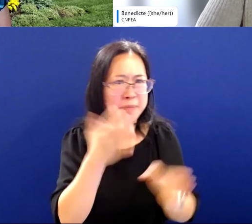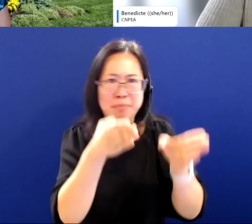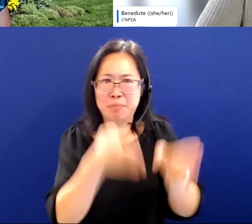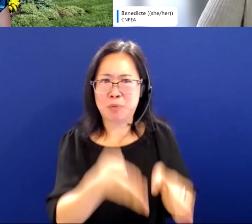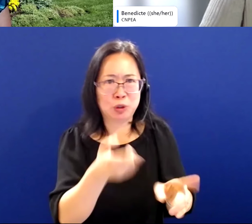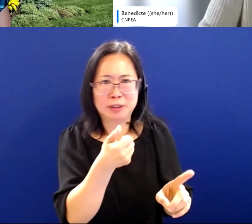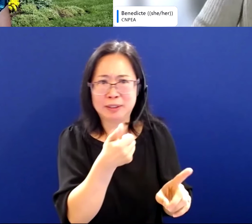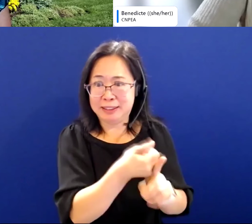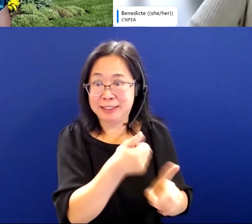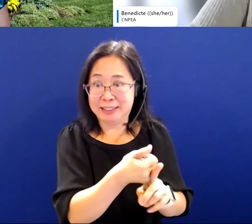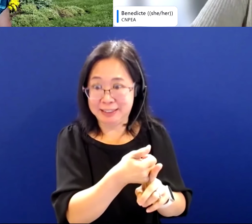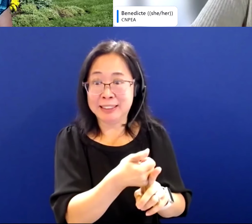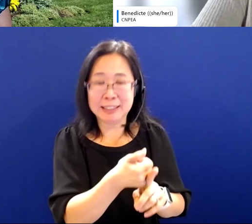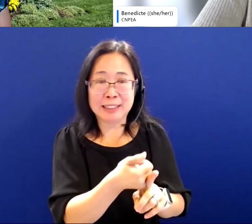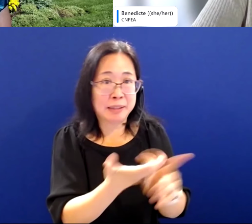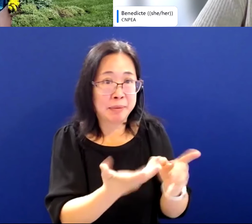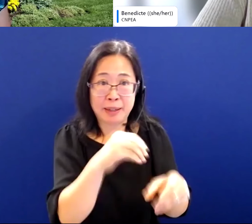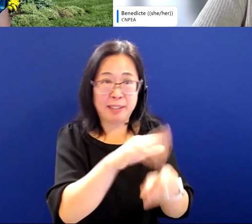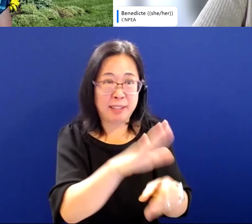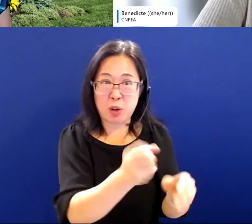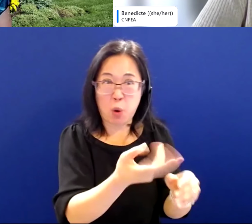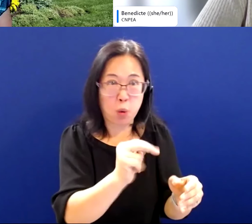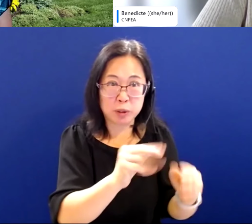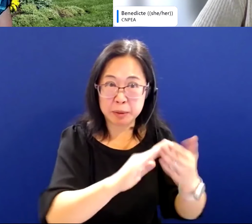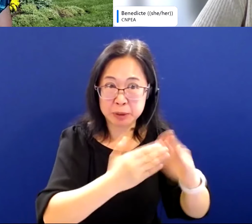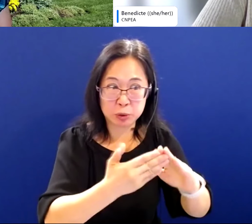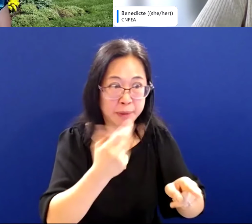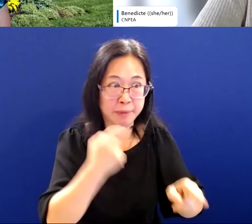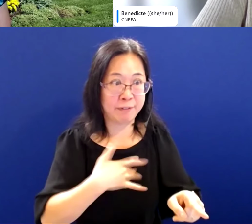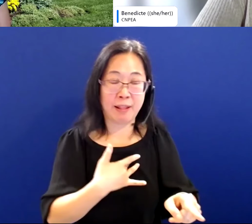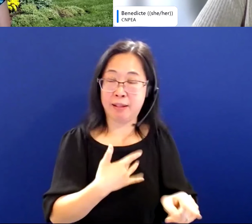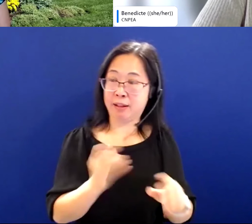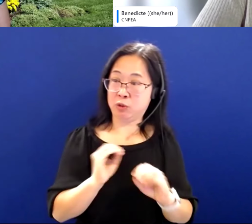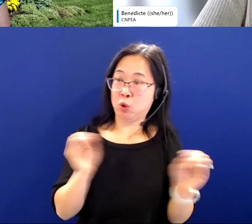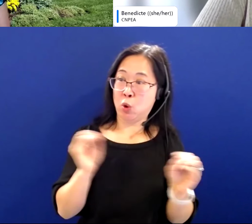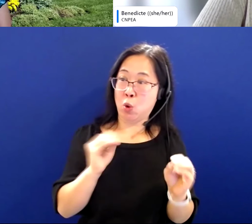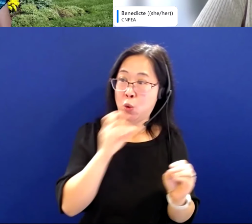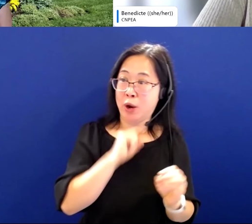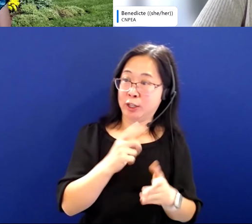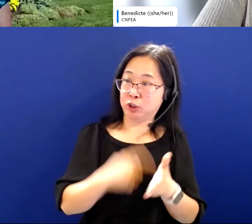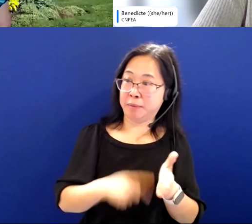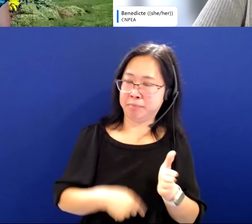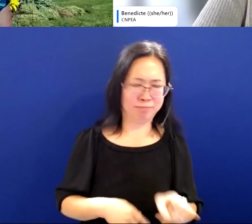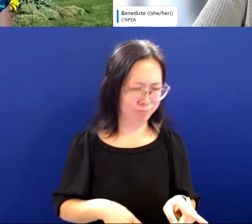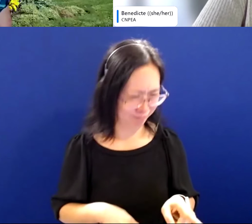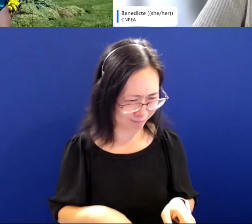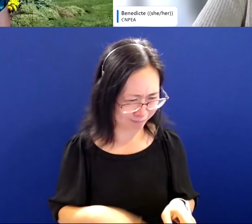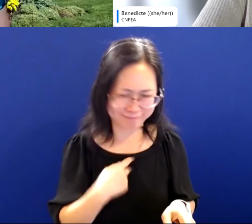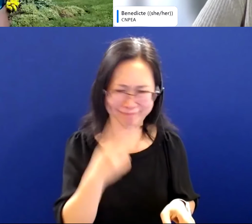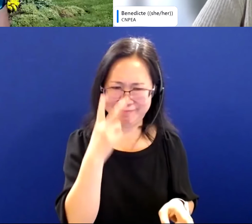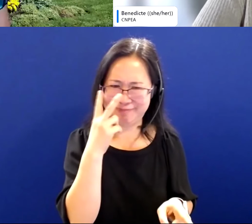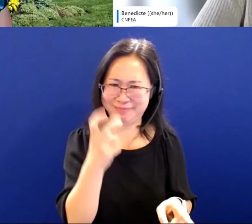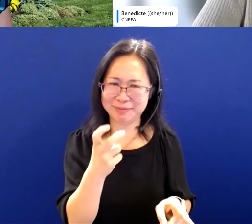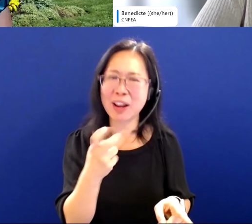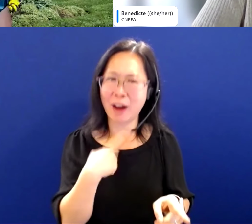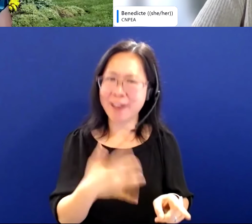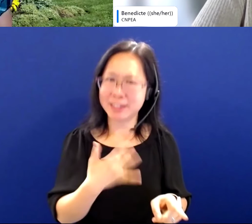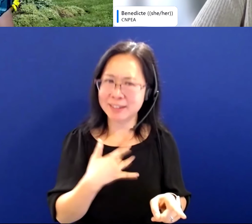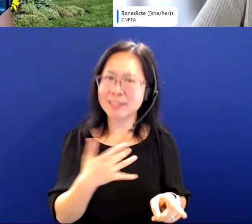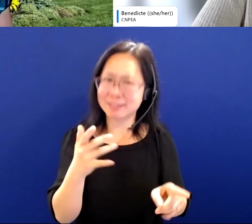where within their own community there is no ageism. Again, I'm not sure that that exists, but they exist within the